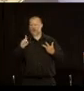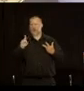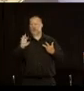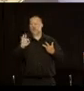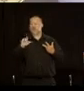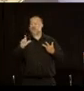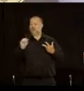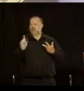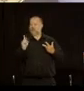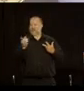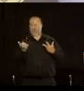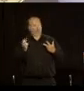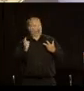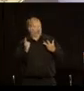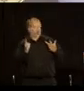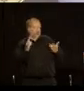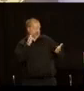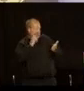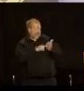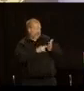Daniel? Okay, excellent.